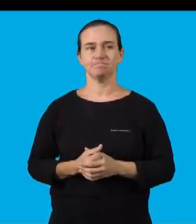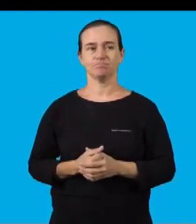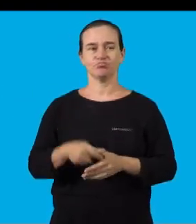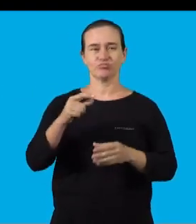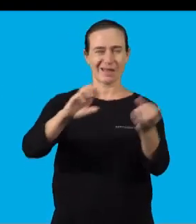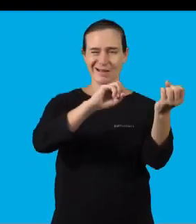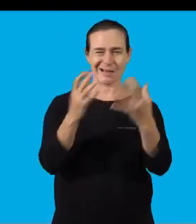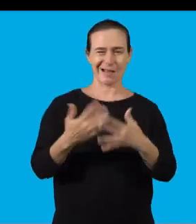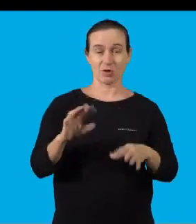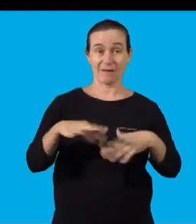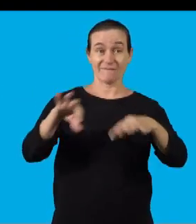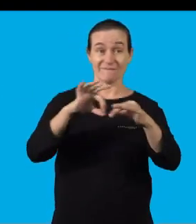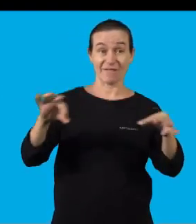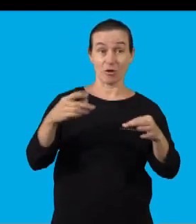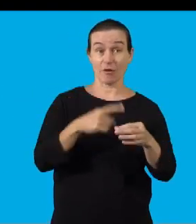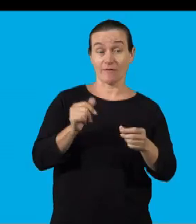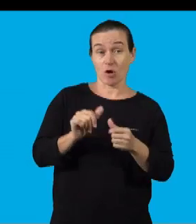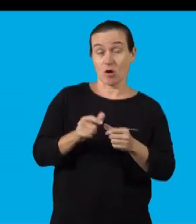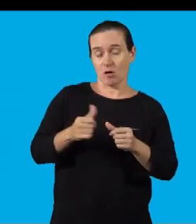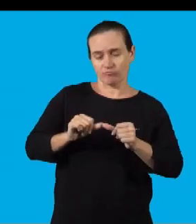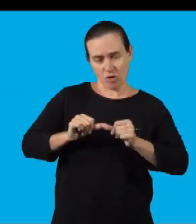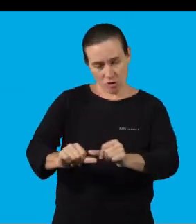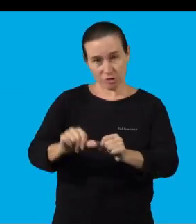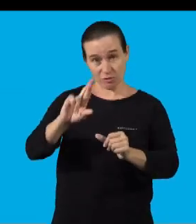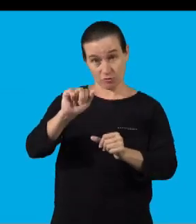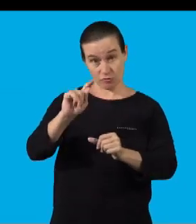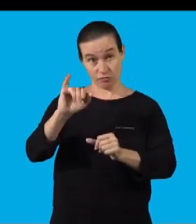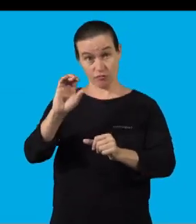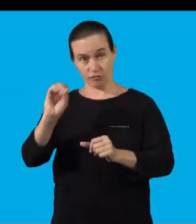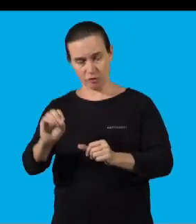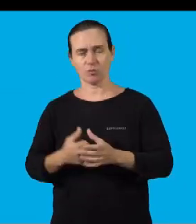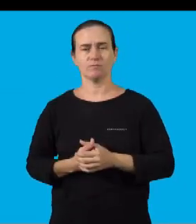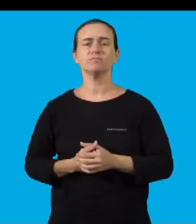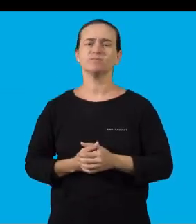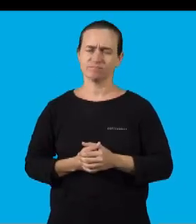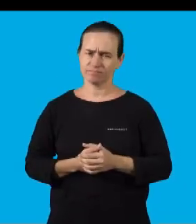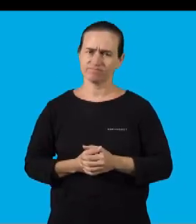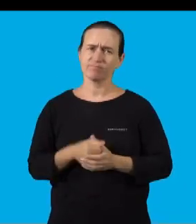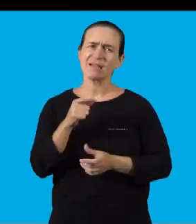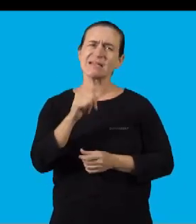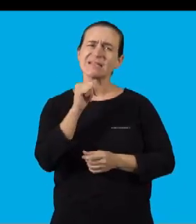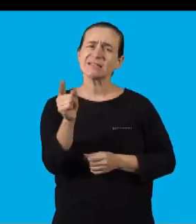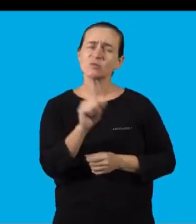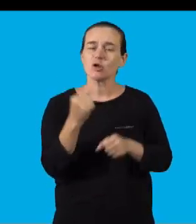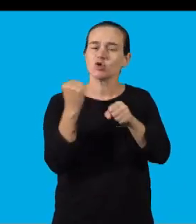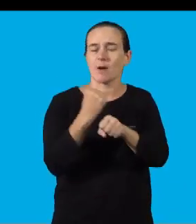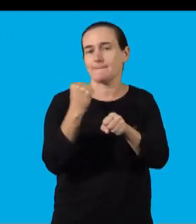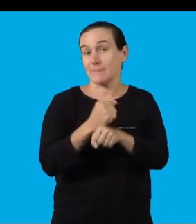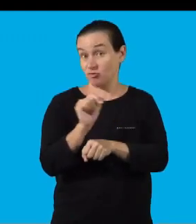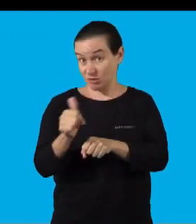448. Calculate the value of the constant ratio. Now remember, we are being told that this is